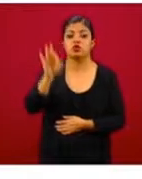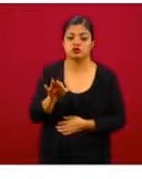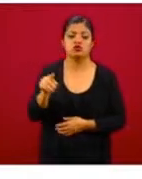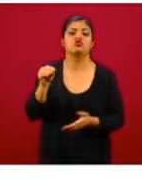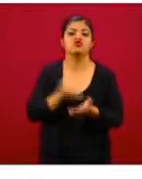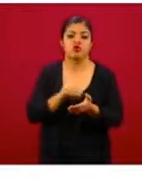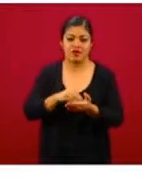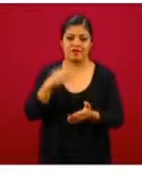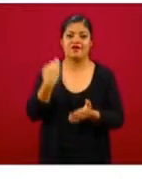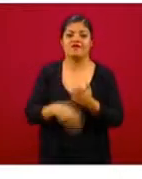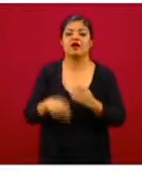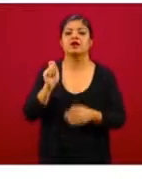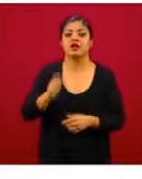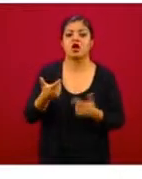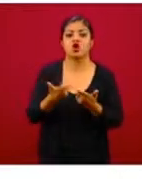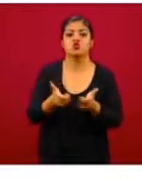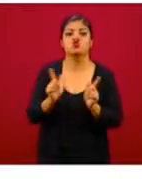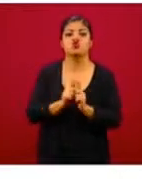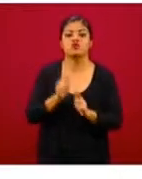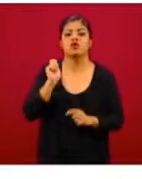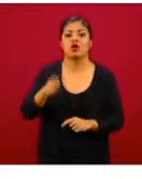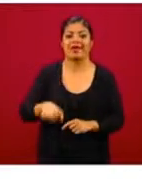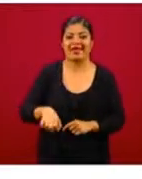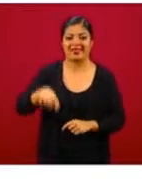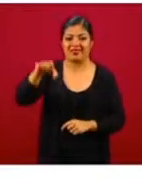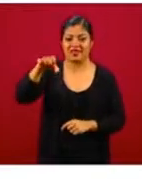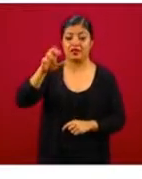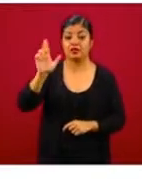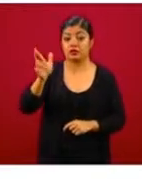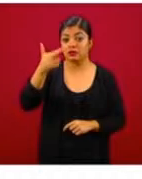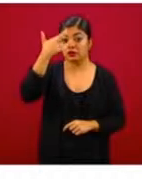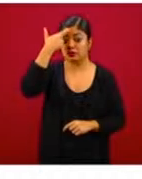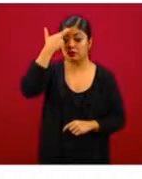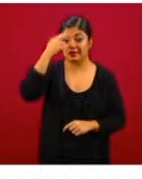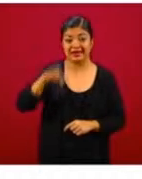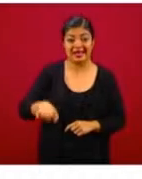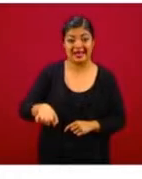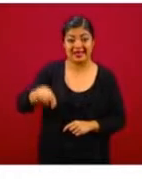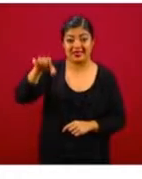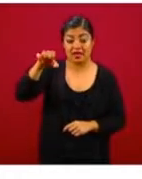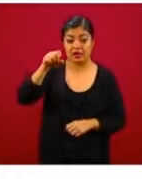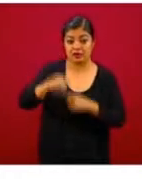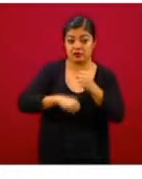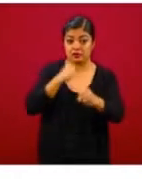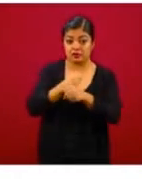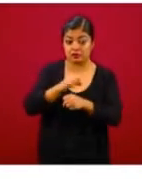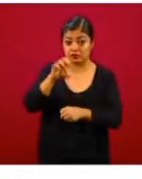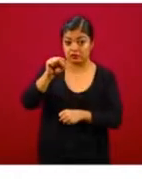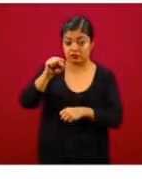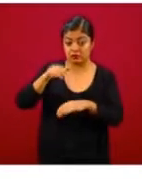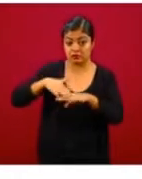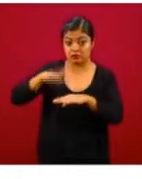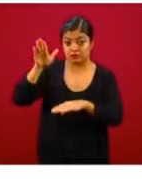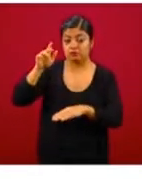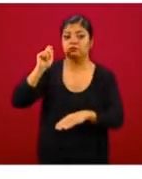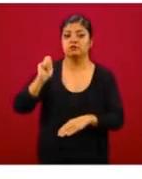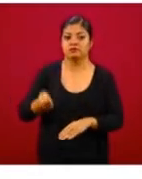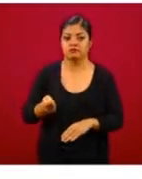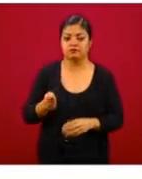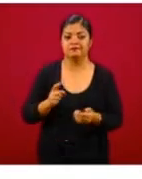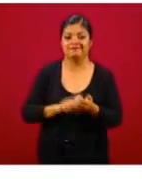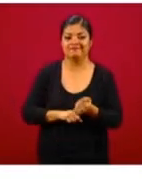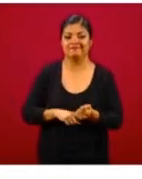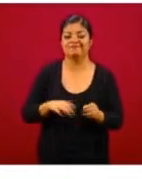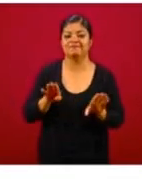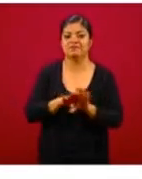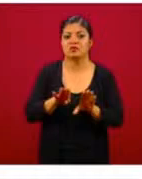here. And so let's recall that among these 26%, we would have to also include age groups, keeping in mind that being